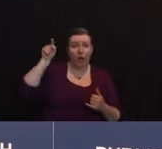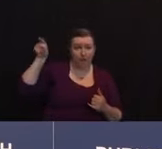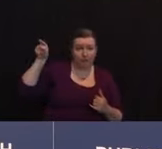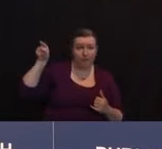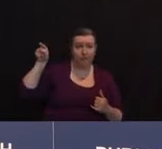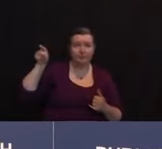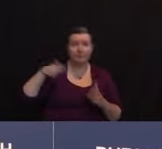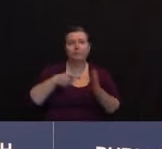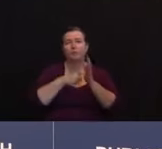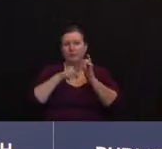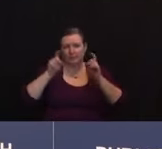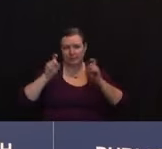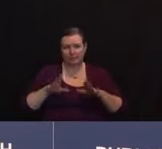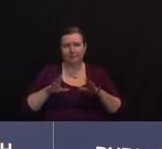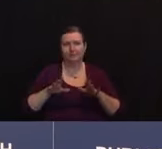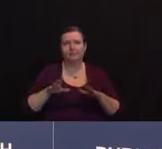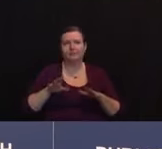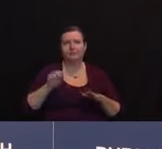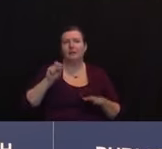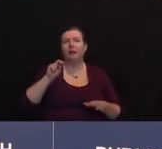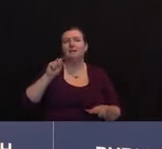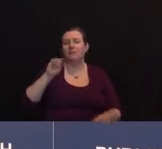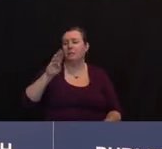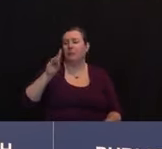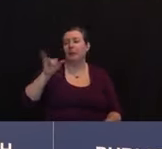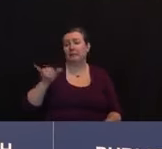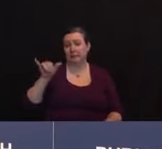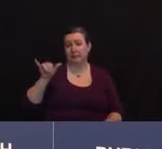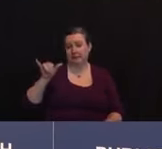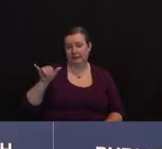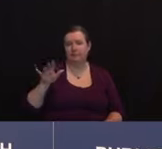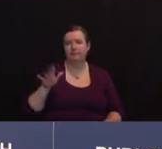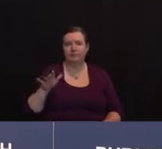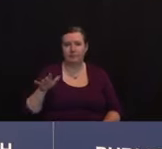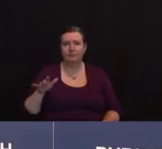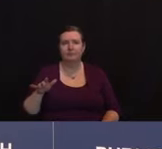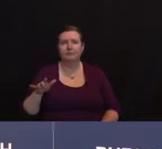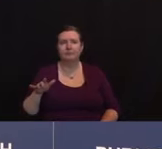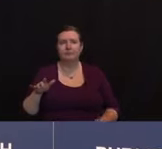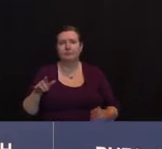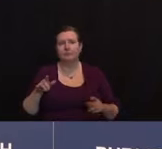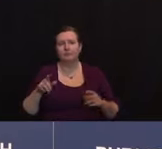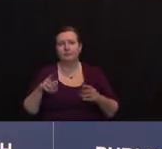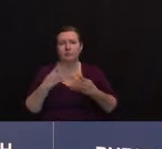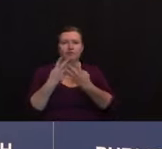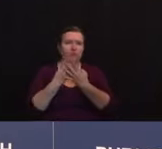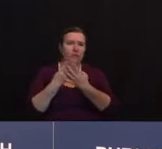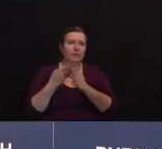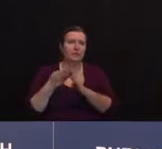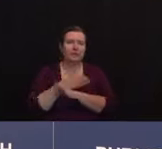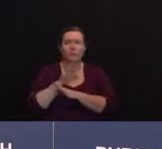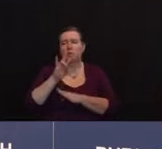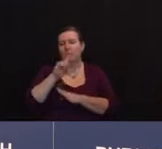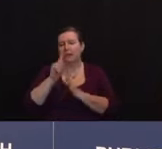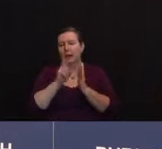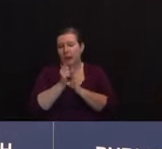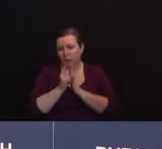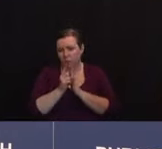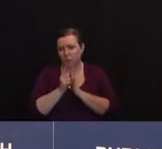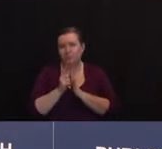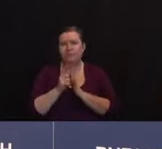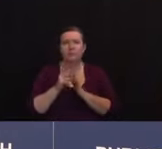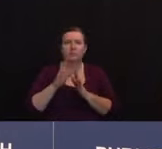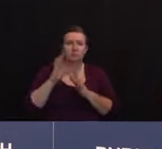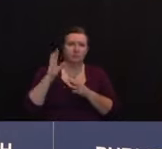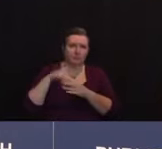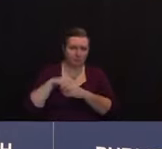sort of screening test before they get on, and within 72 hours of getting on, and even that's not perfect. It's good, it's a screening tool,